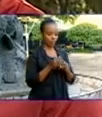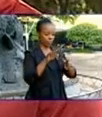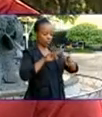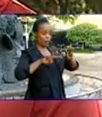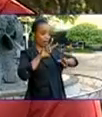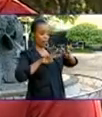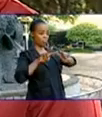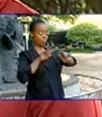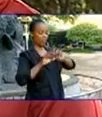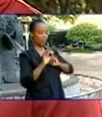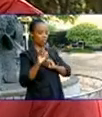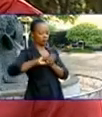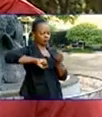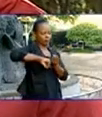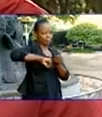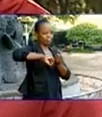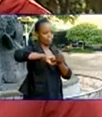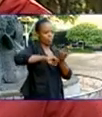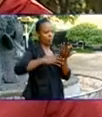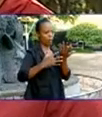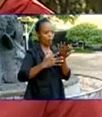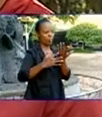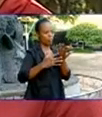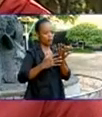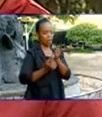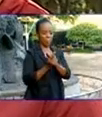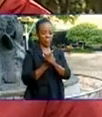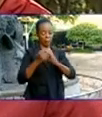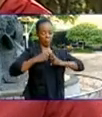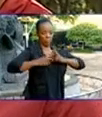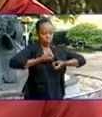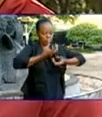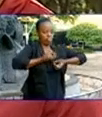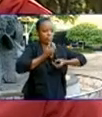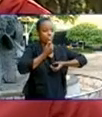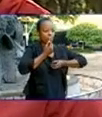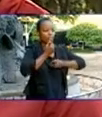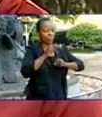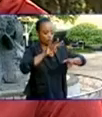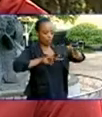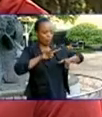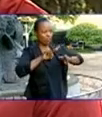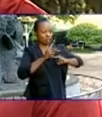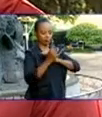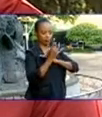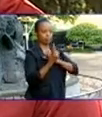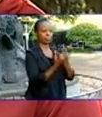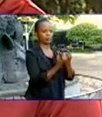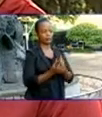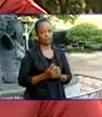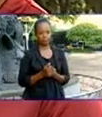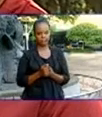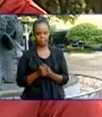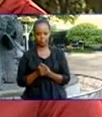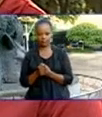case conferences where we lay our concerns to our supervisors, and they are able to give guidelines to us. So you